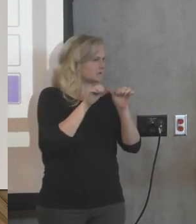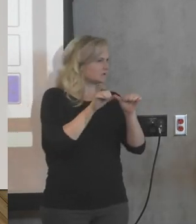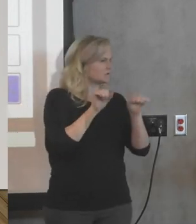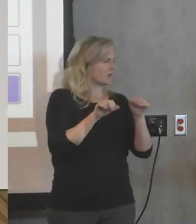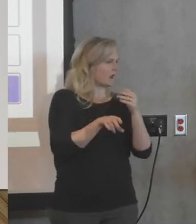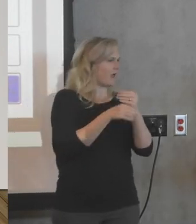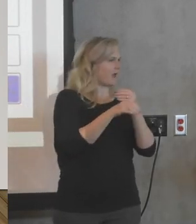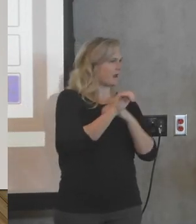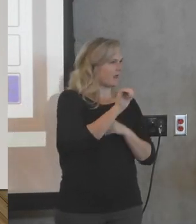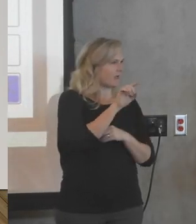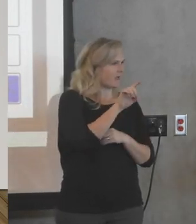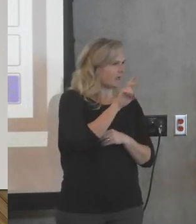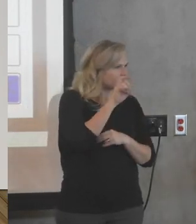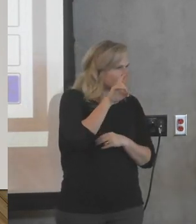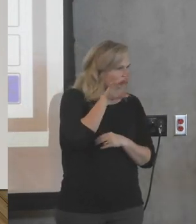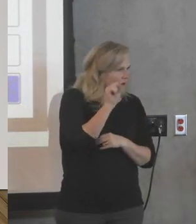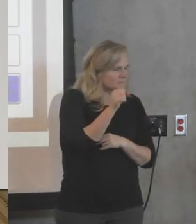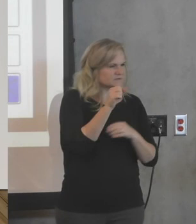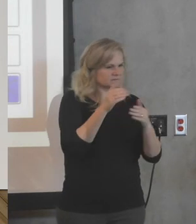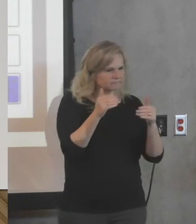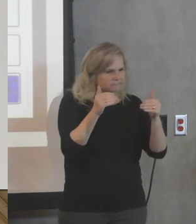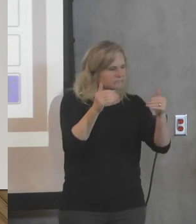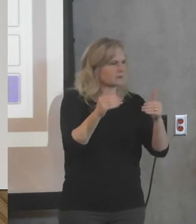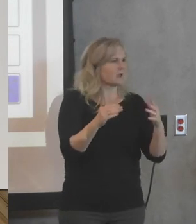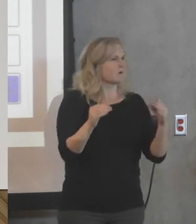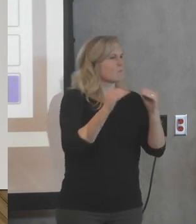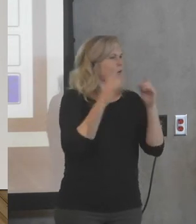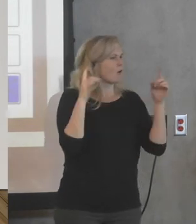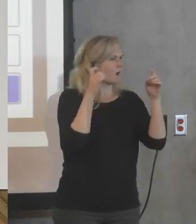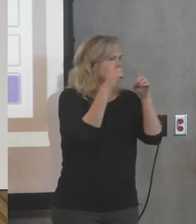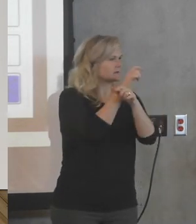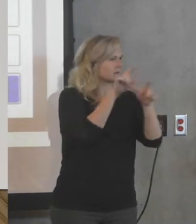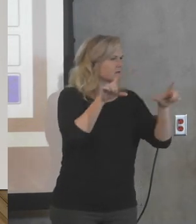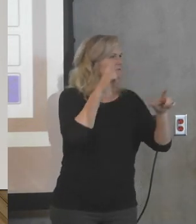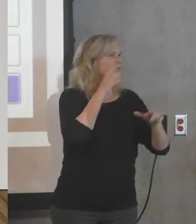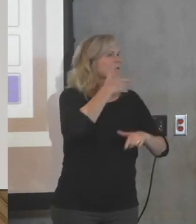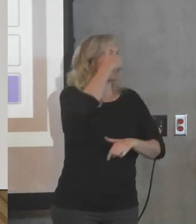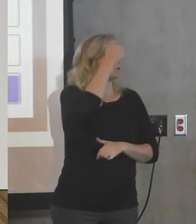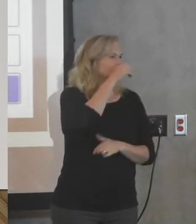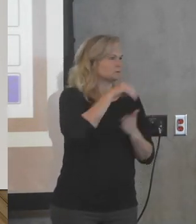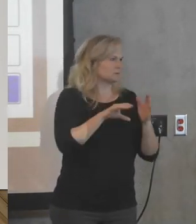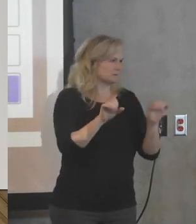get really complex for those older students and the more language that they need to use.